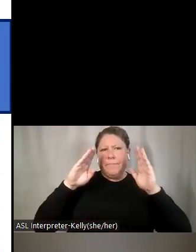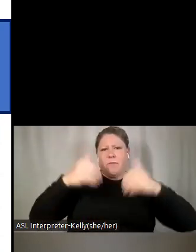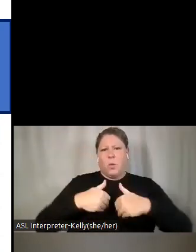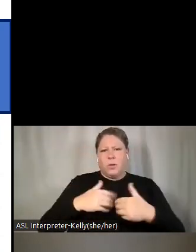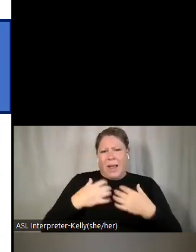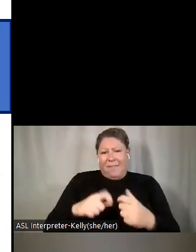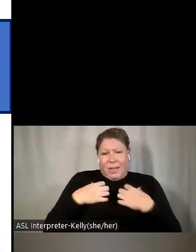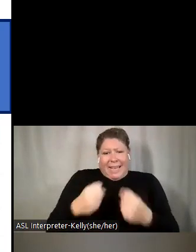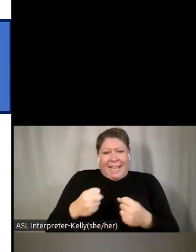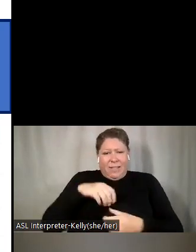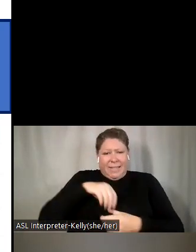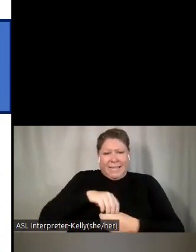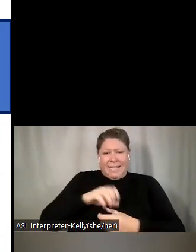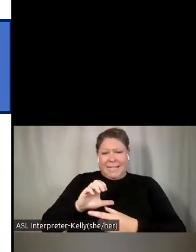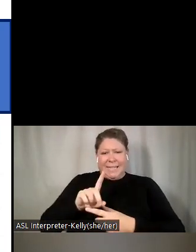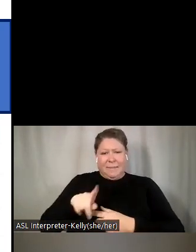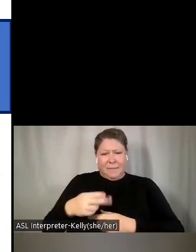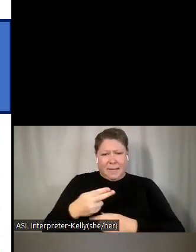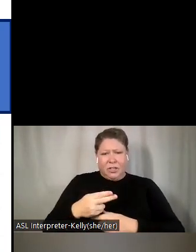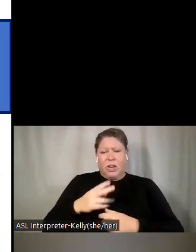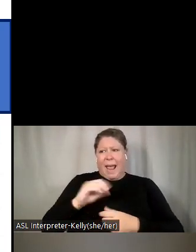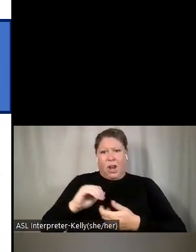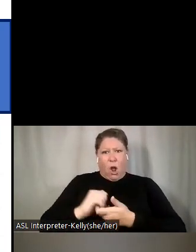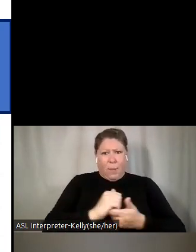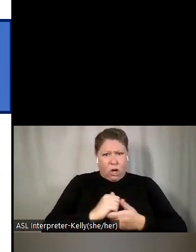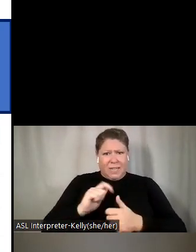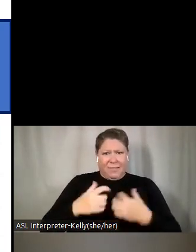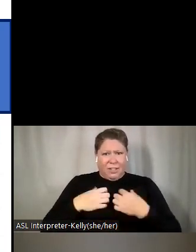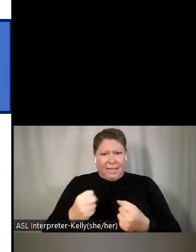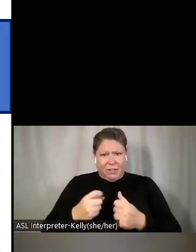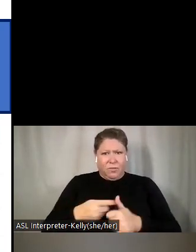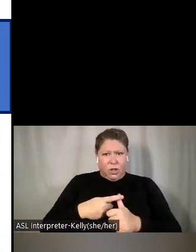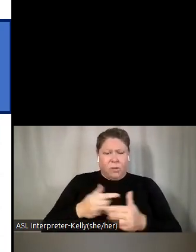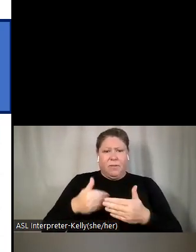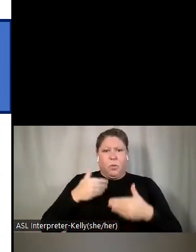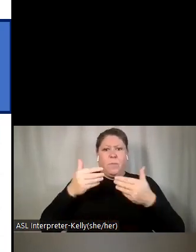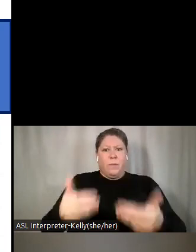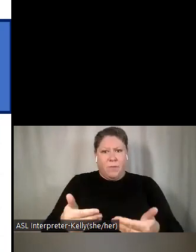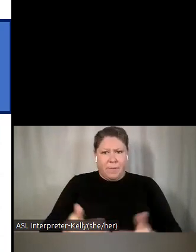our partners as a first step for this HEART A3 work. Next slide.